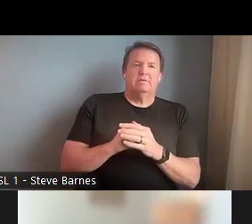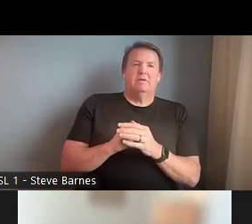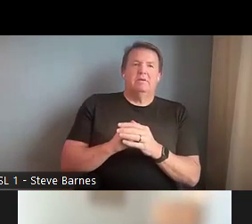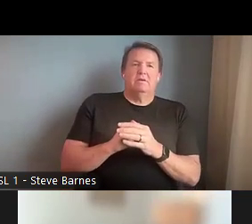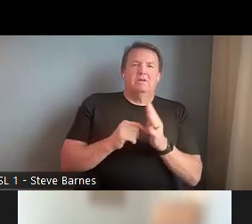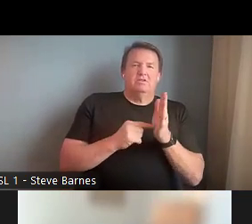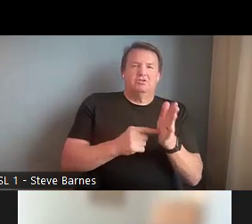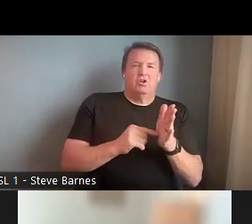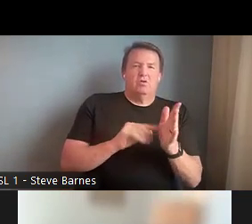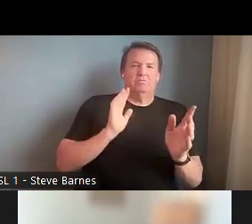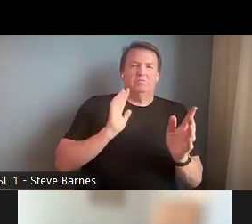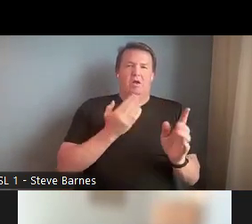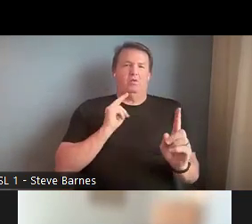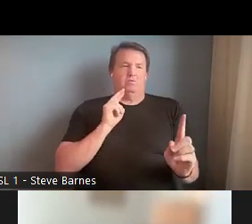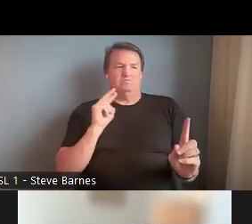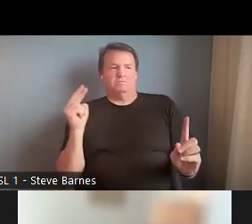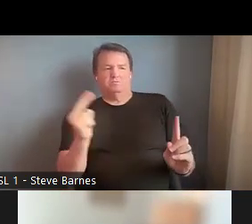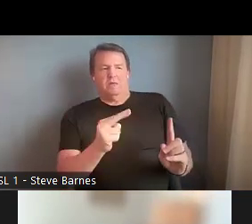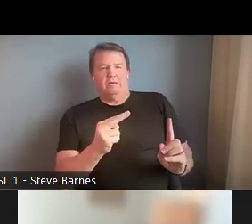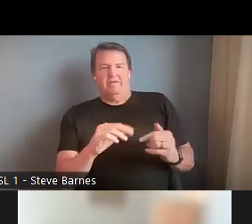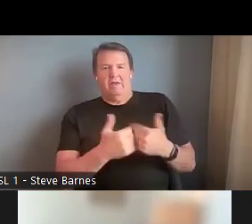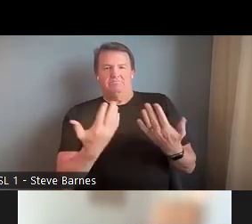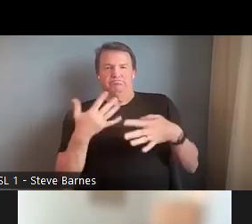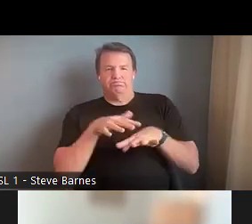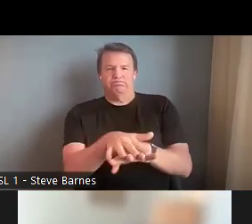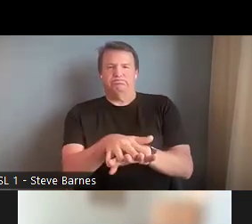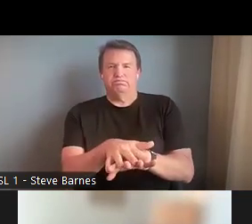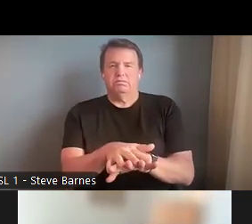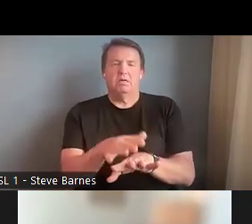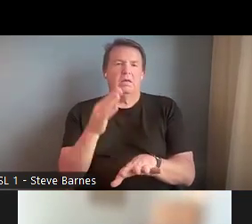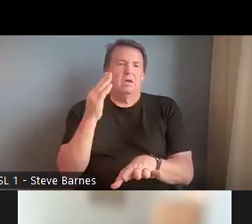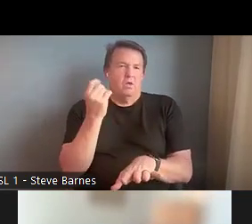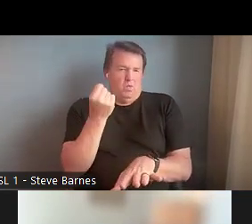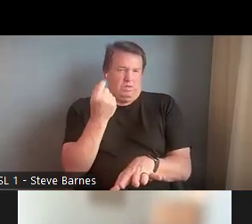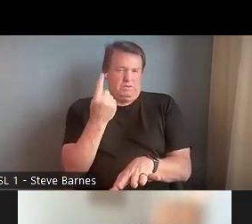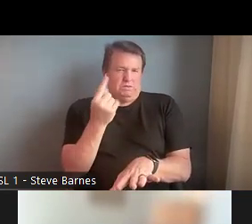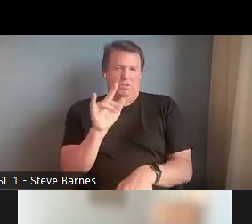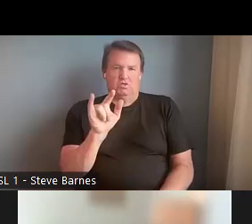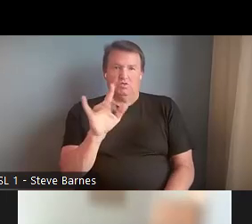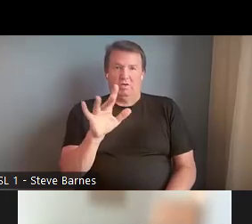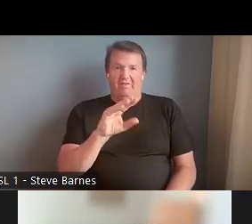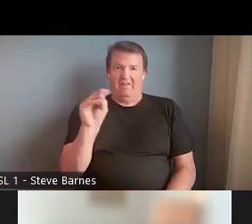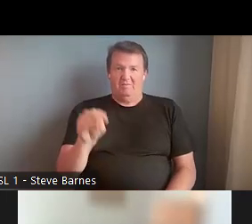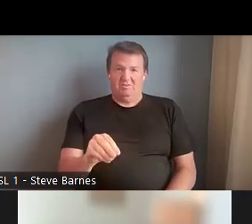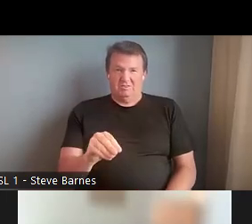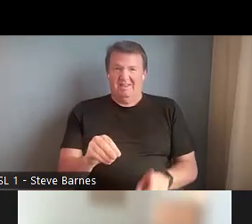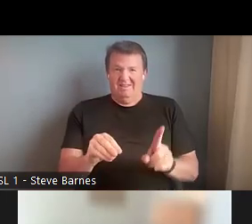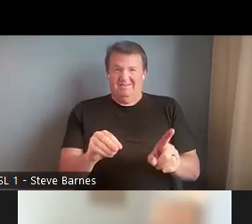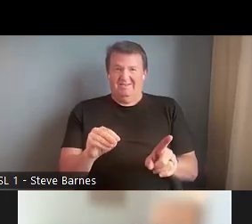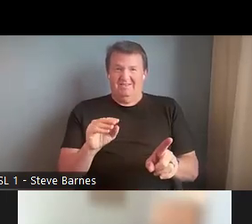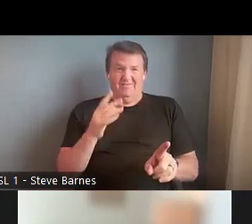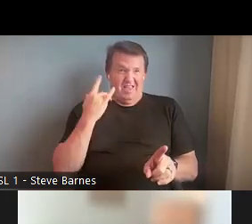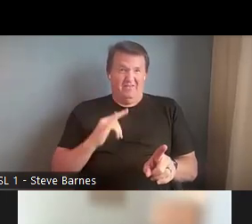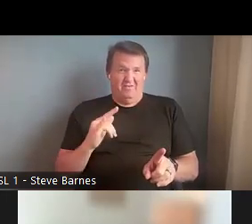this intersection. So we know that over 25% of California's population are foreign-born, including those